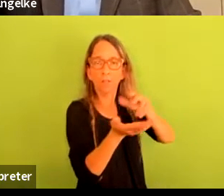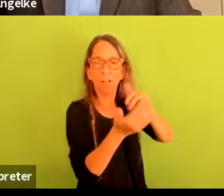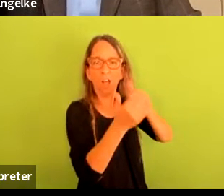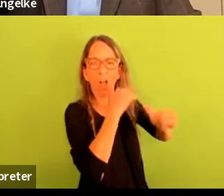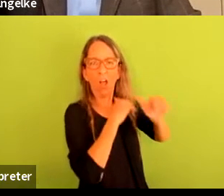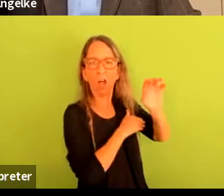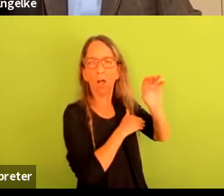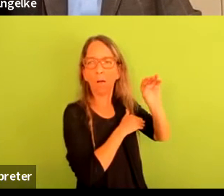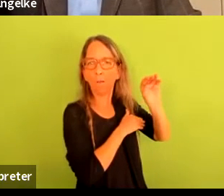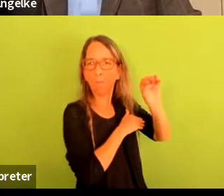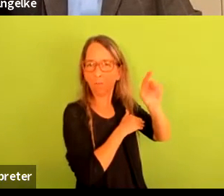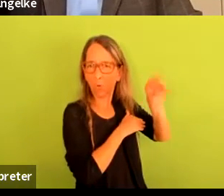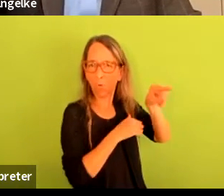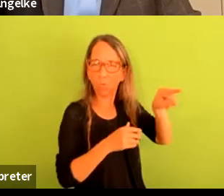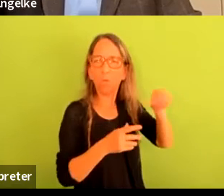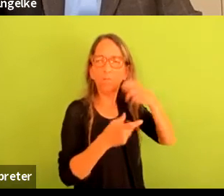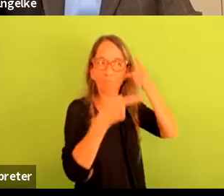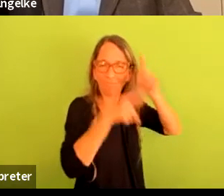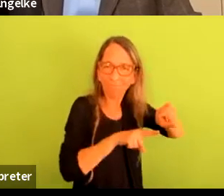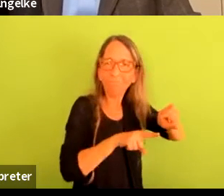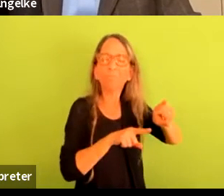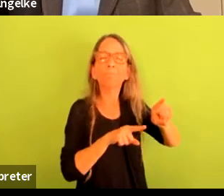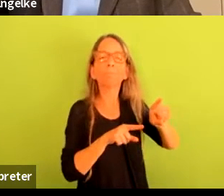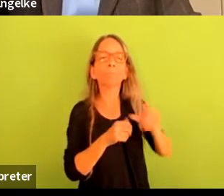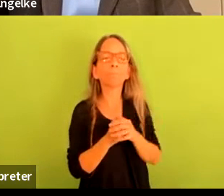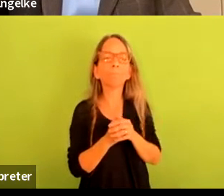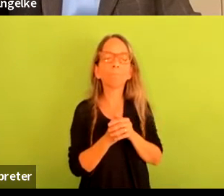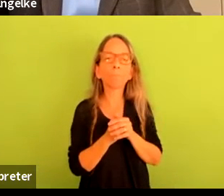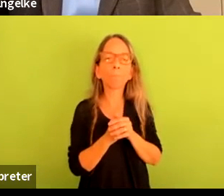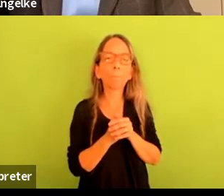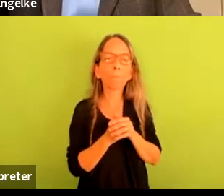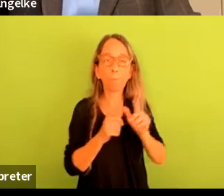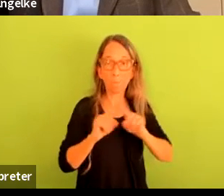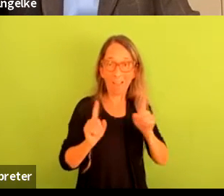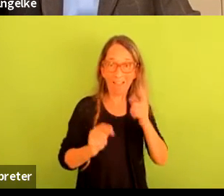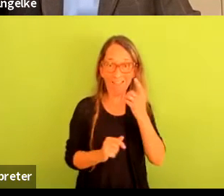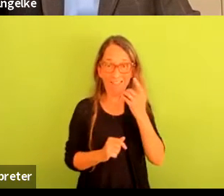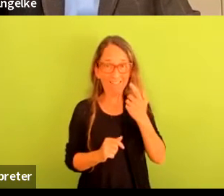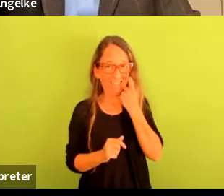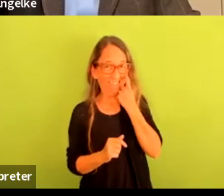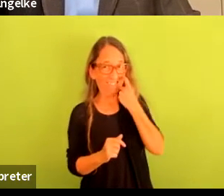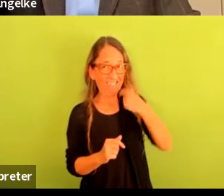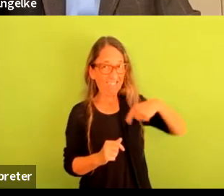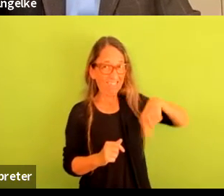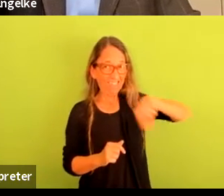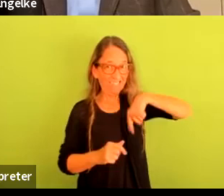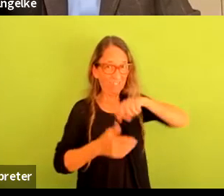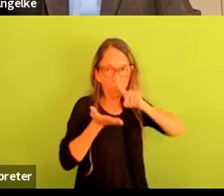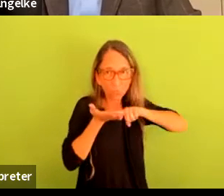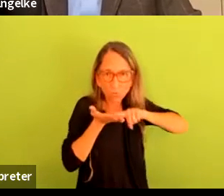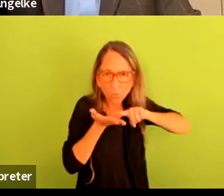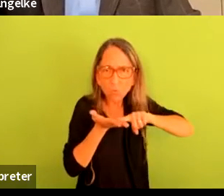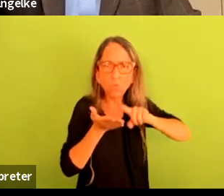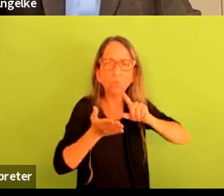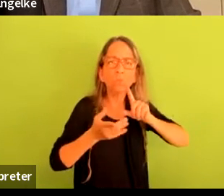that being said, we've recently done some work where we looked at conversations between